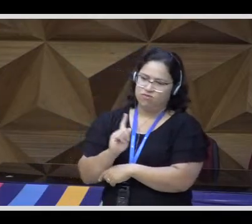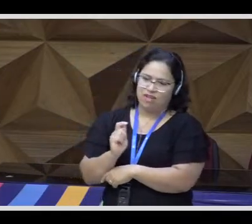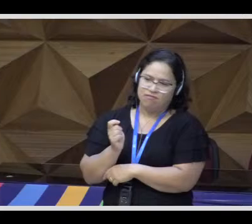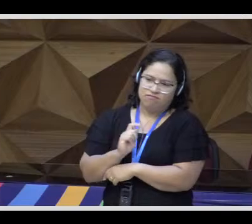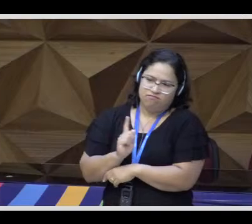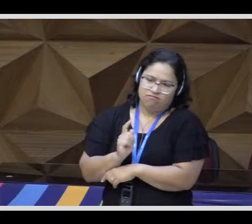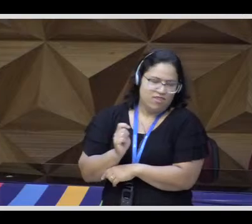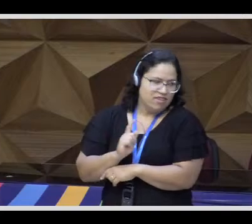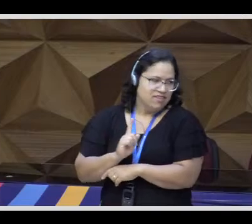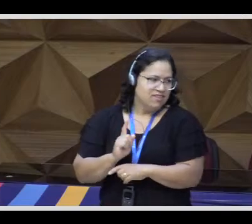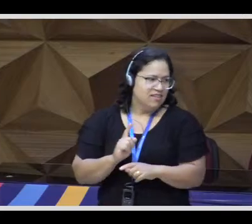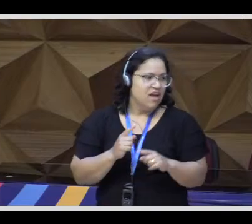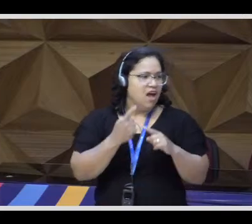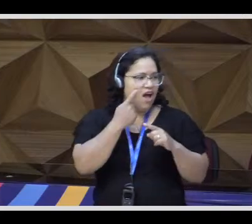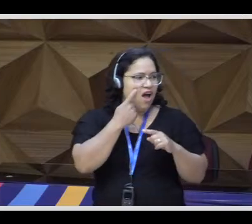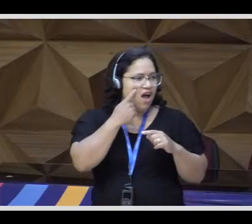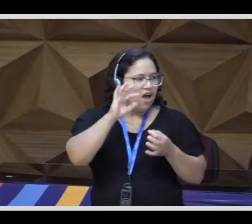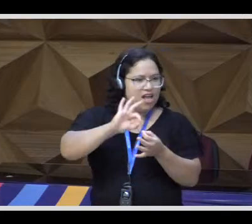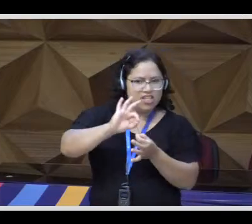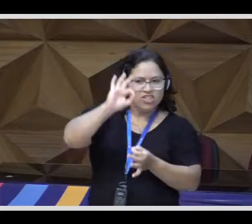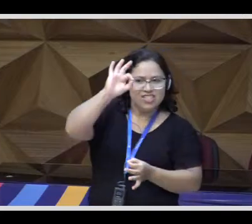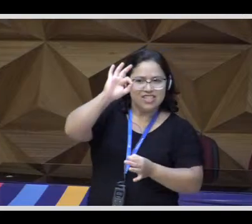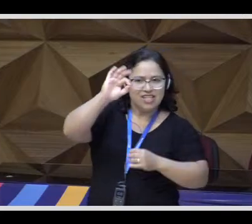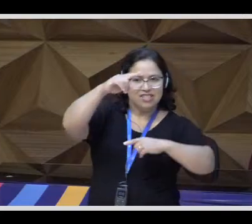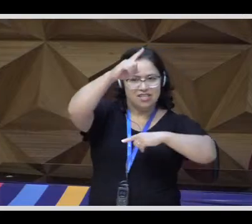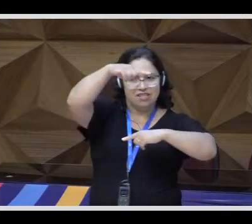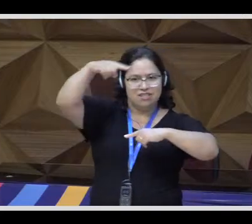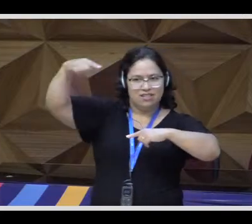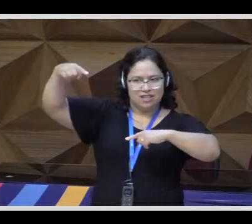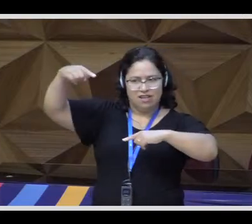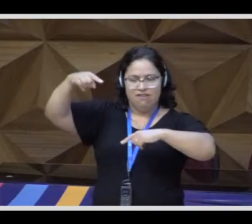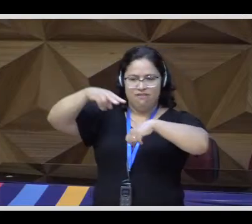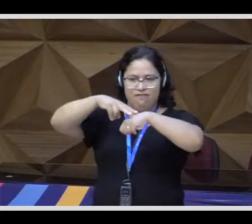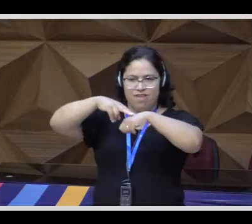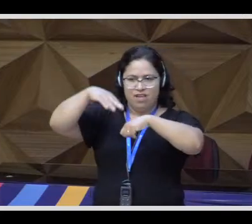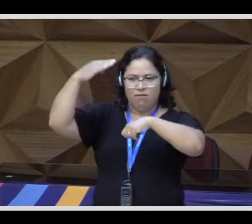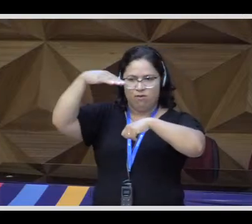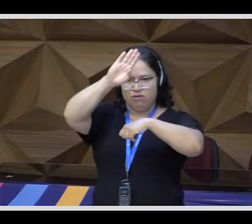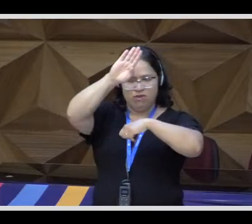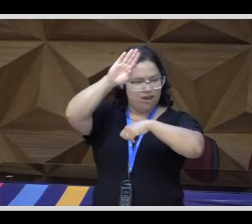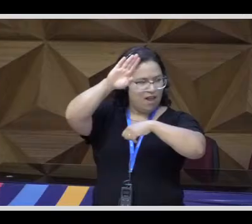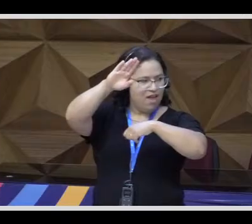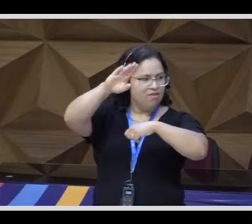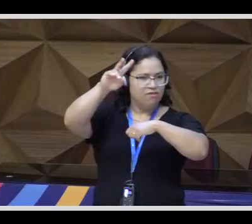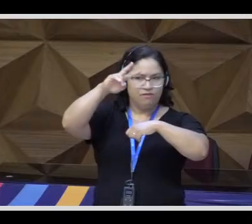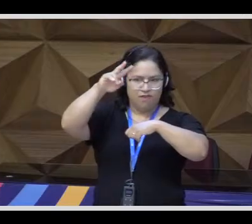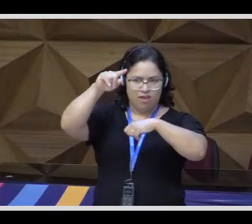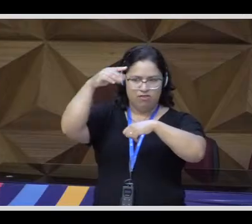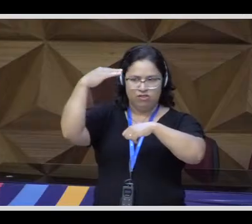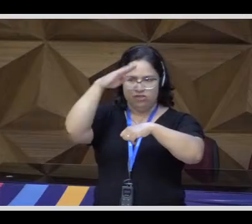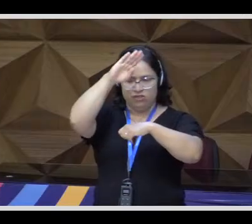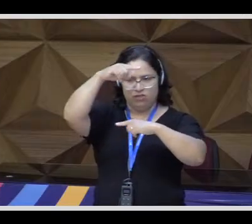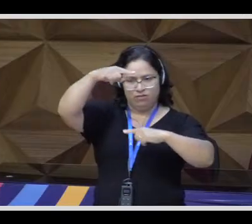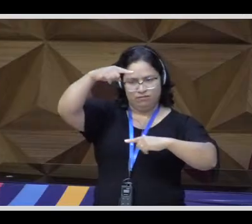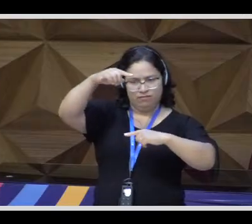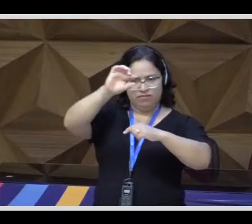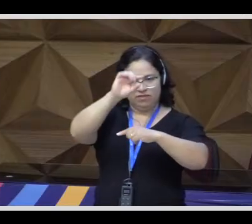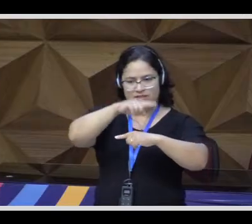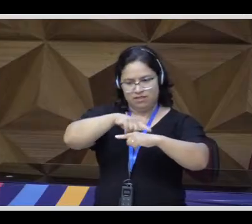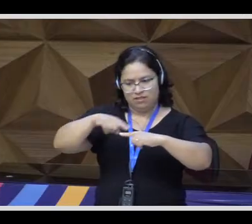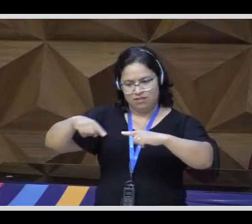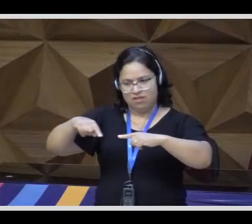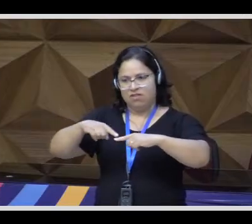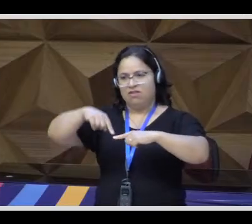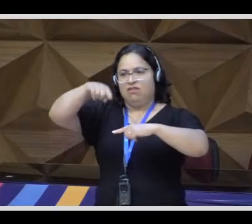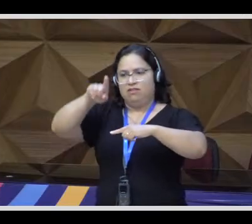is the distance between Doria and Bolsonaro. Bolsonaro is the green line, right? So even in the best day